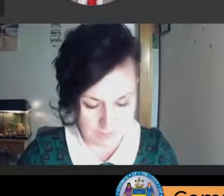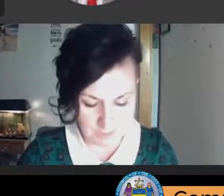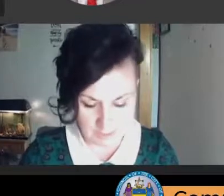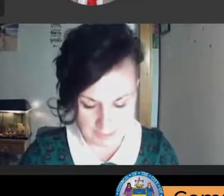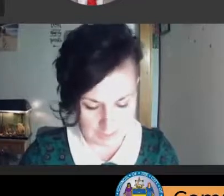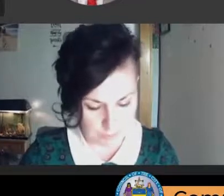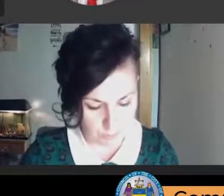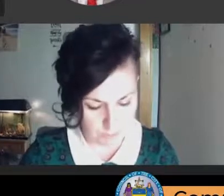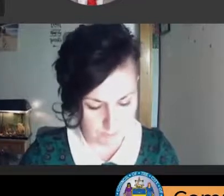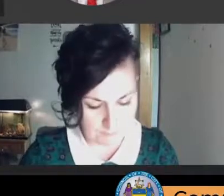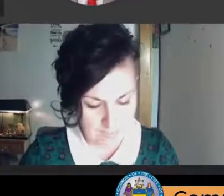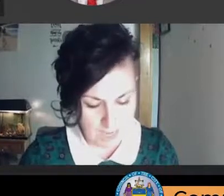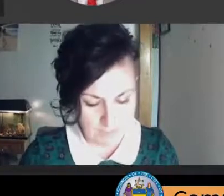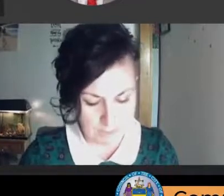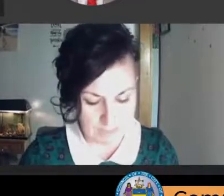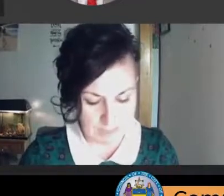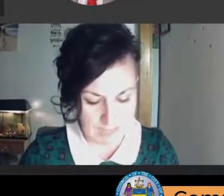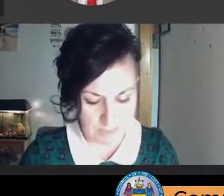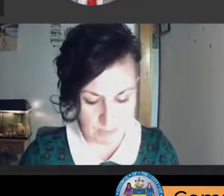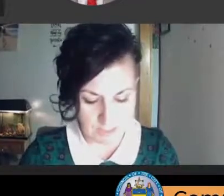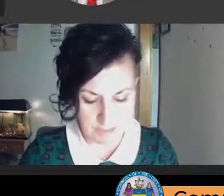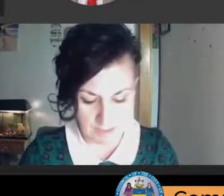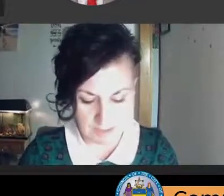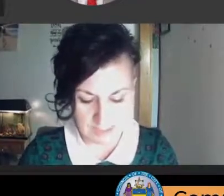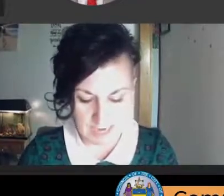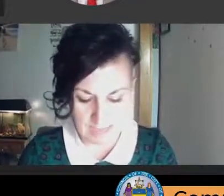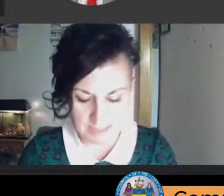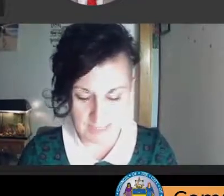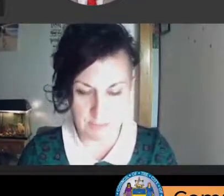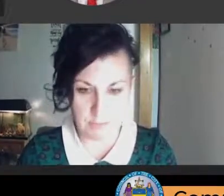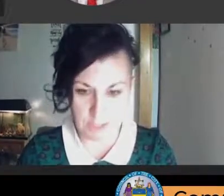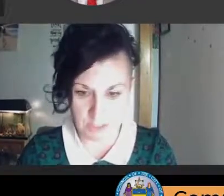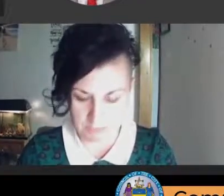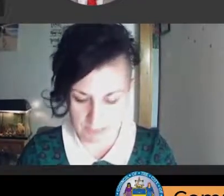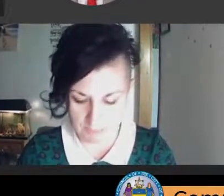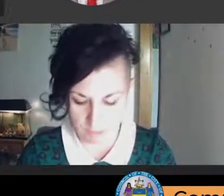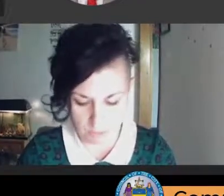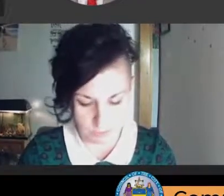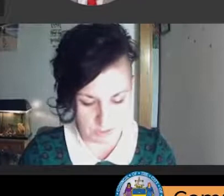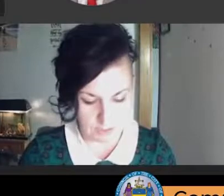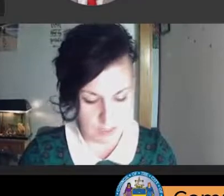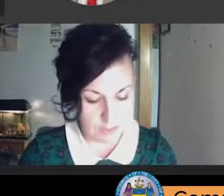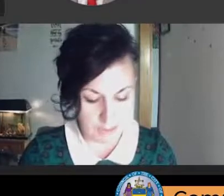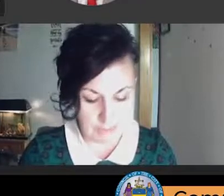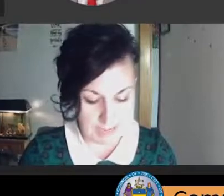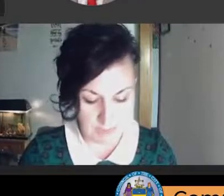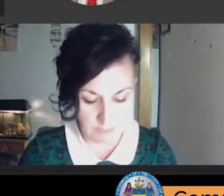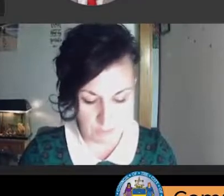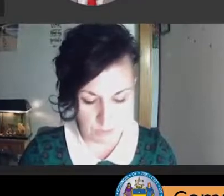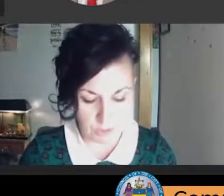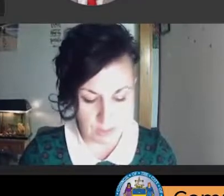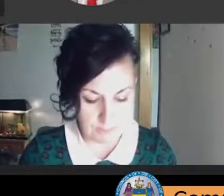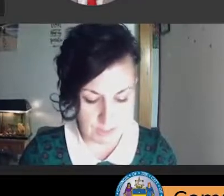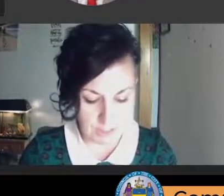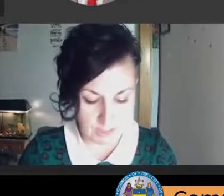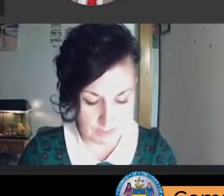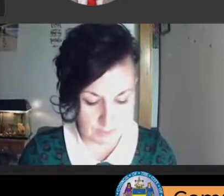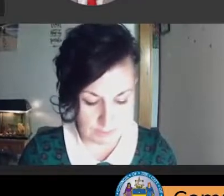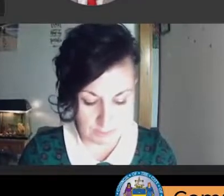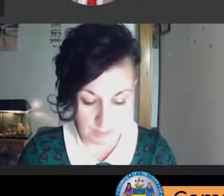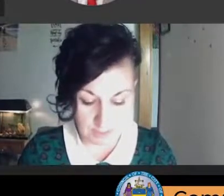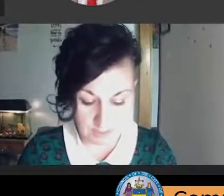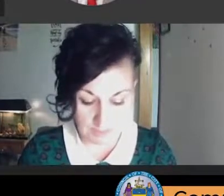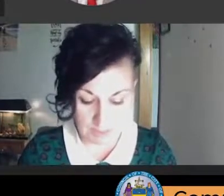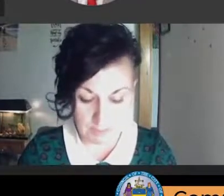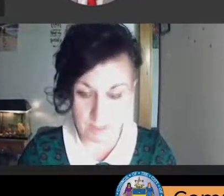and life-sustaining support. There's been a lack of transparency, guidance, information, and meaningful inclusion. There's mass confusion, particularly